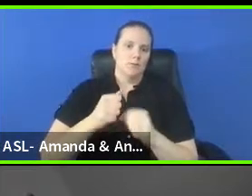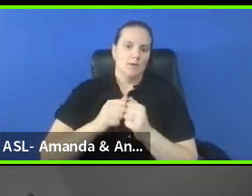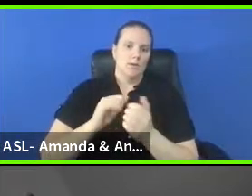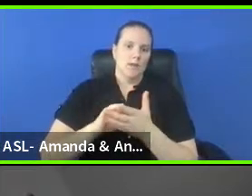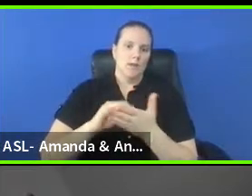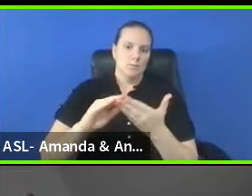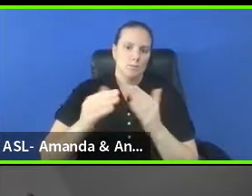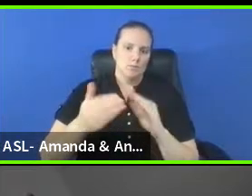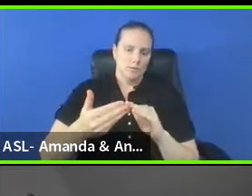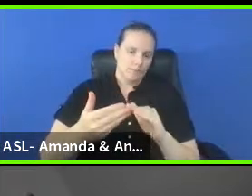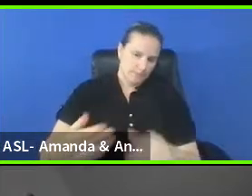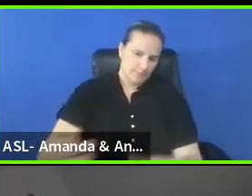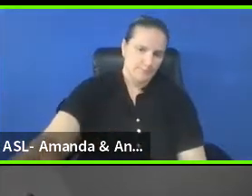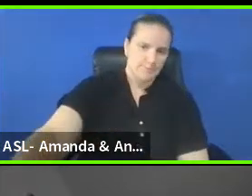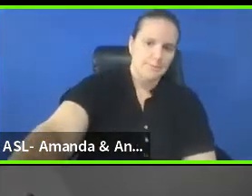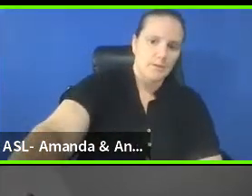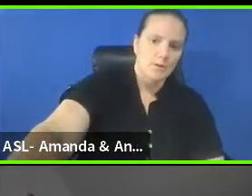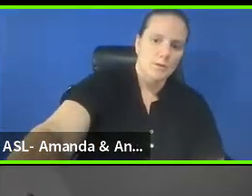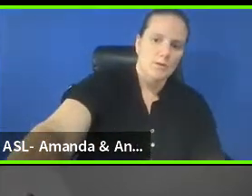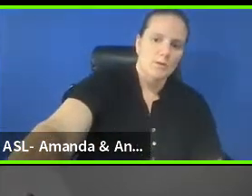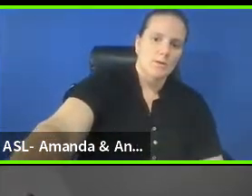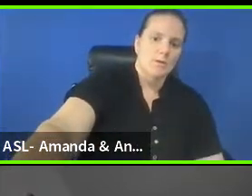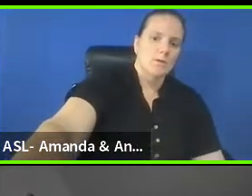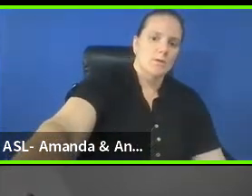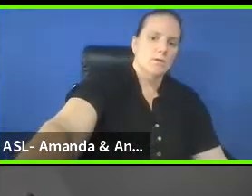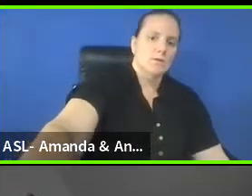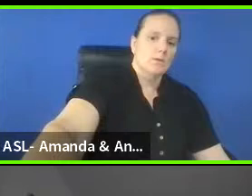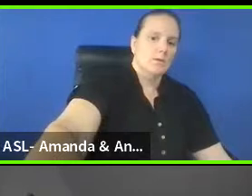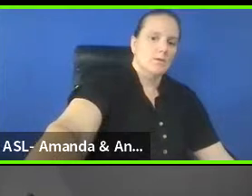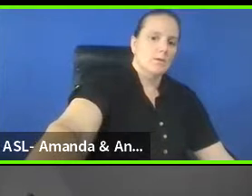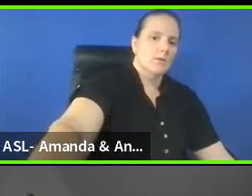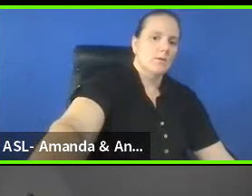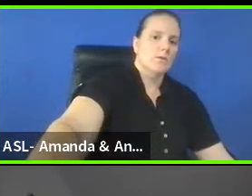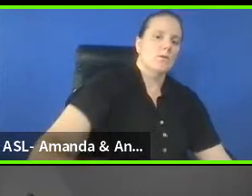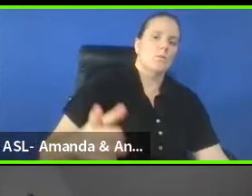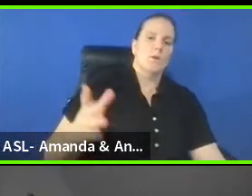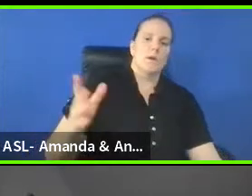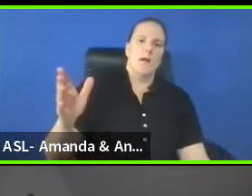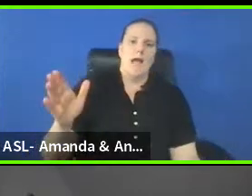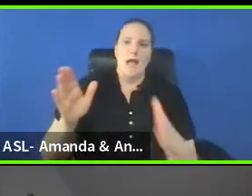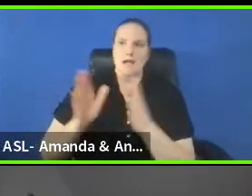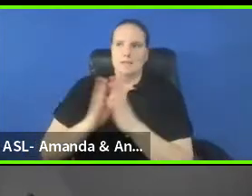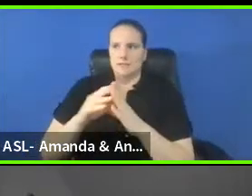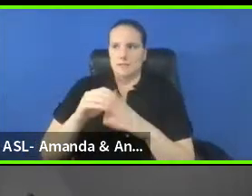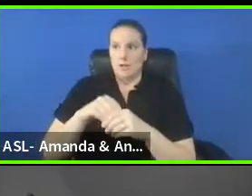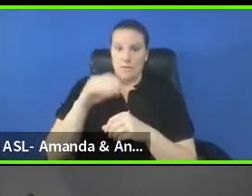community. So we will be asking in the future